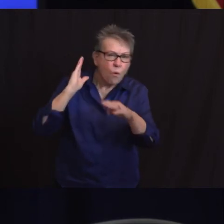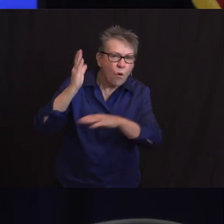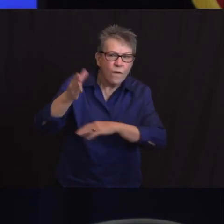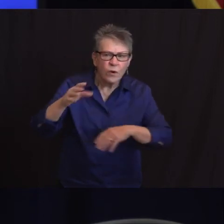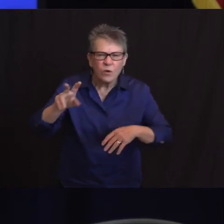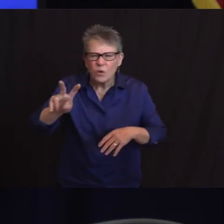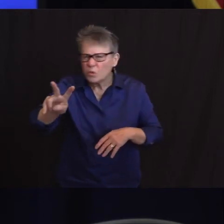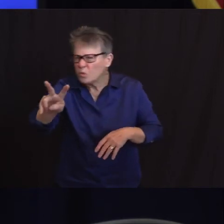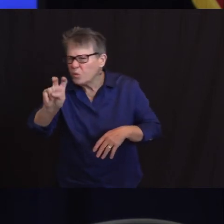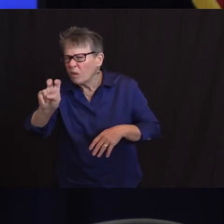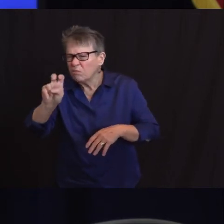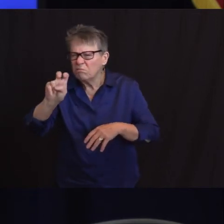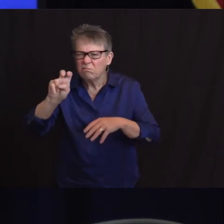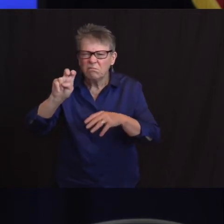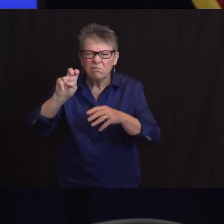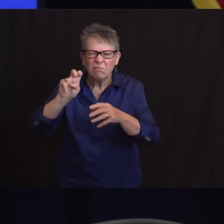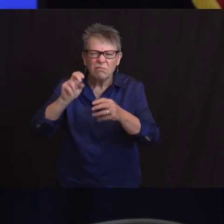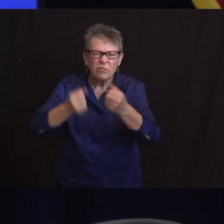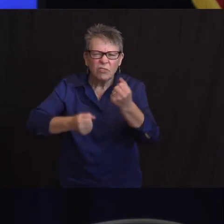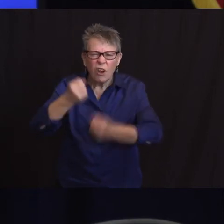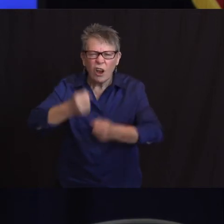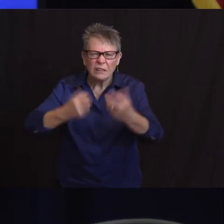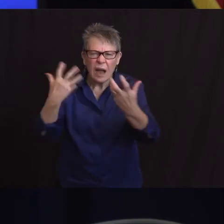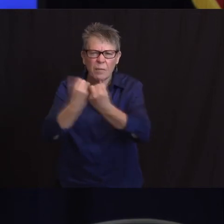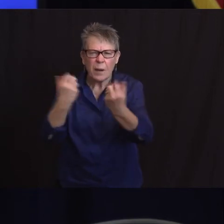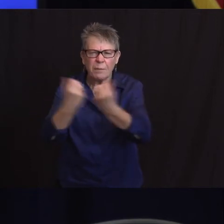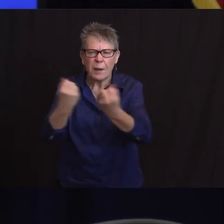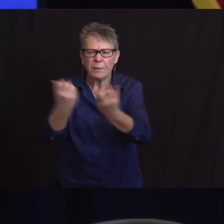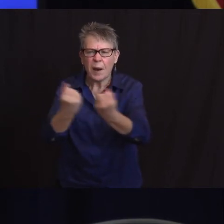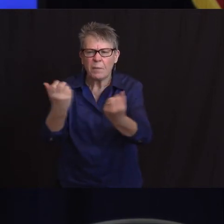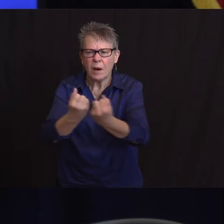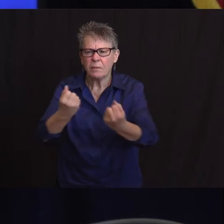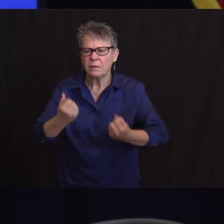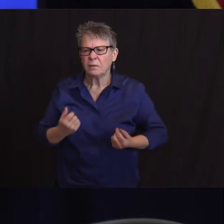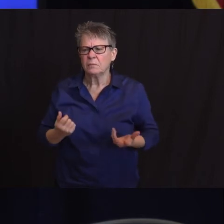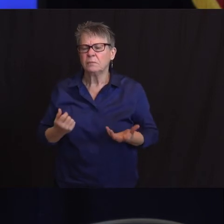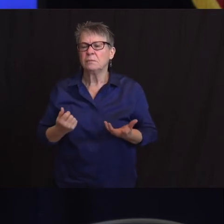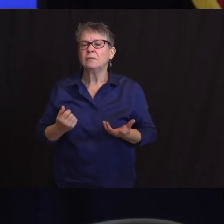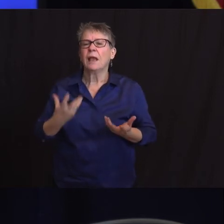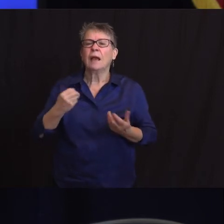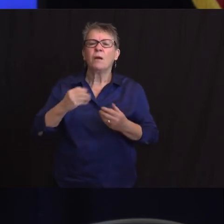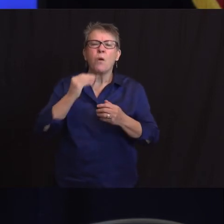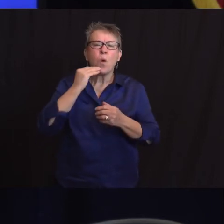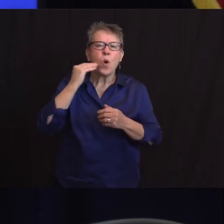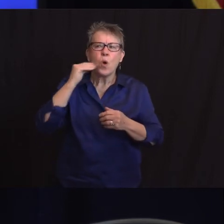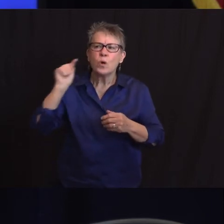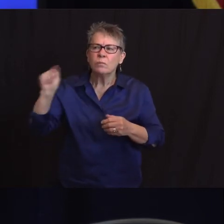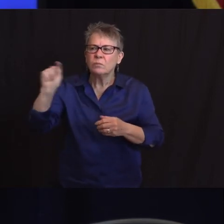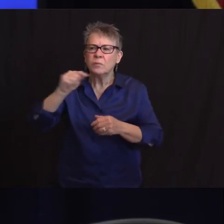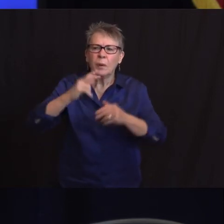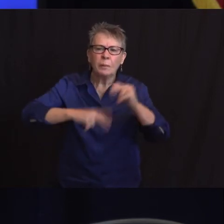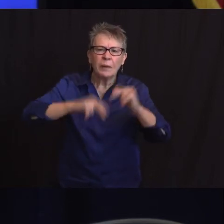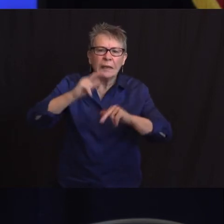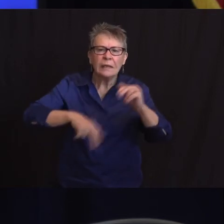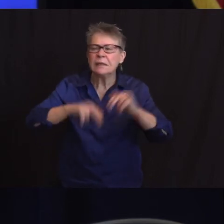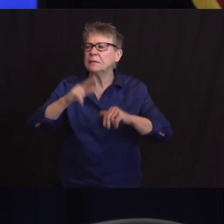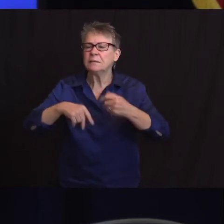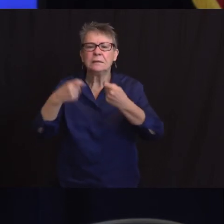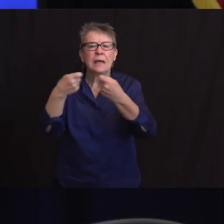They capped out at 958, and the service providers did a phenomenal job in getting those folks back online